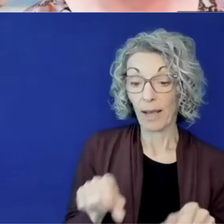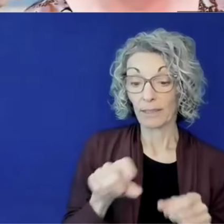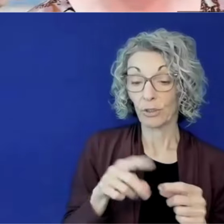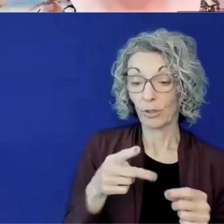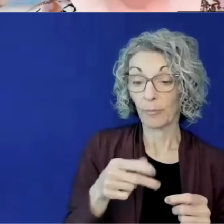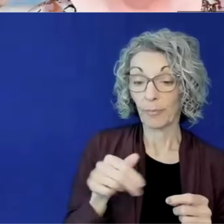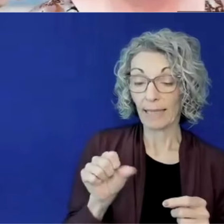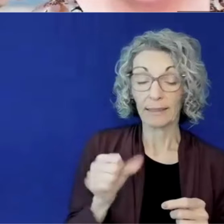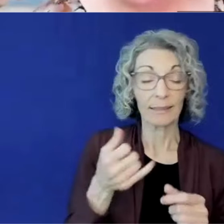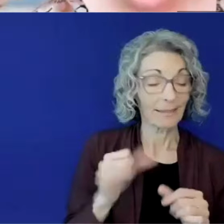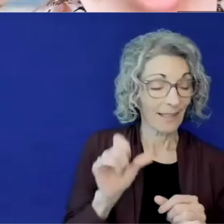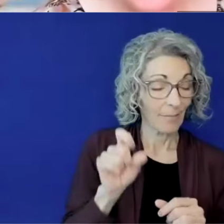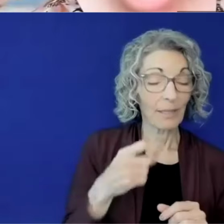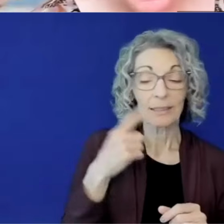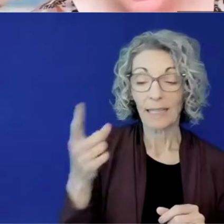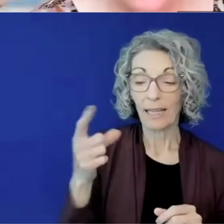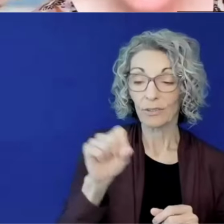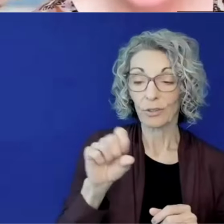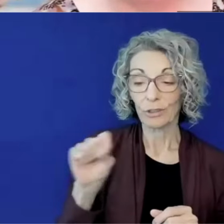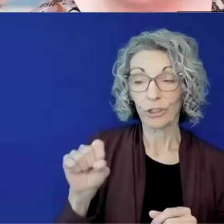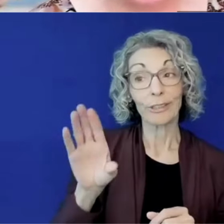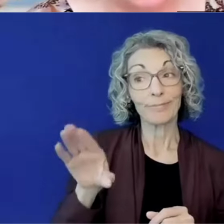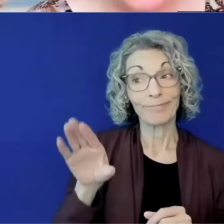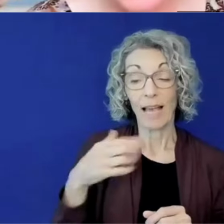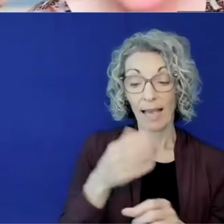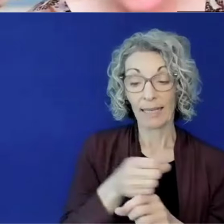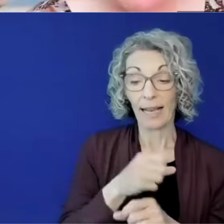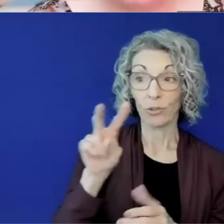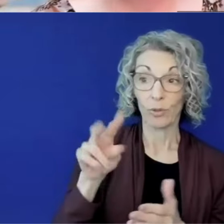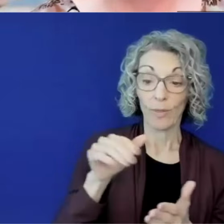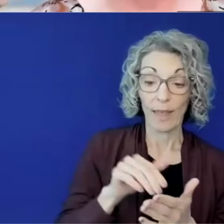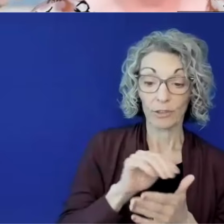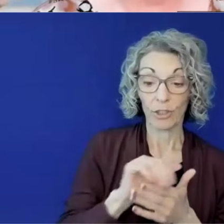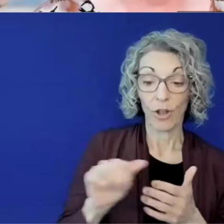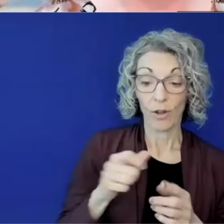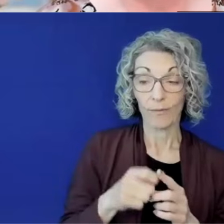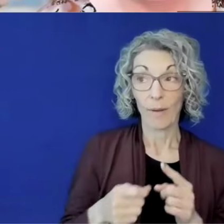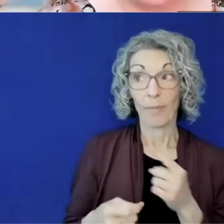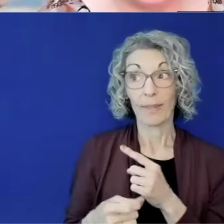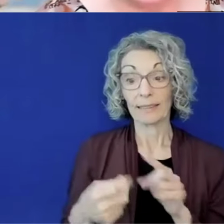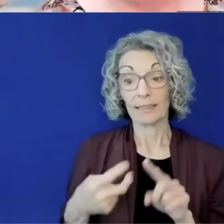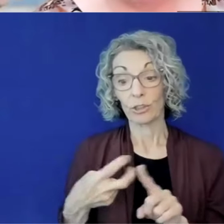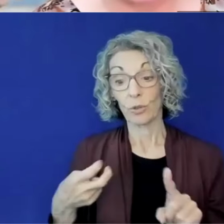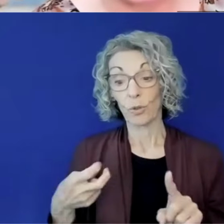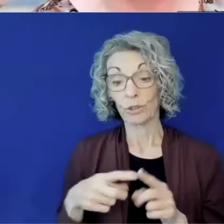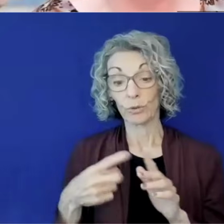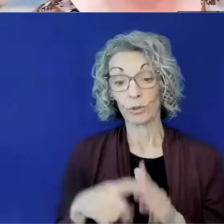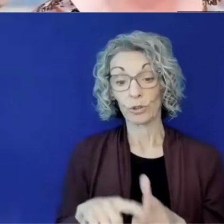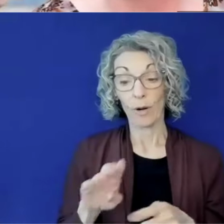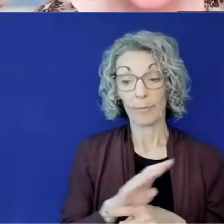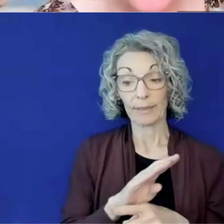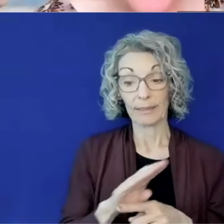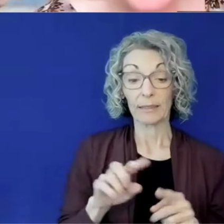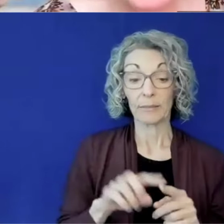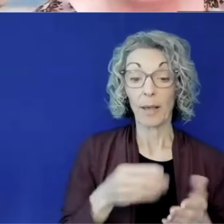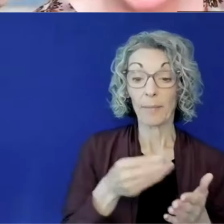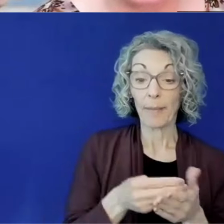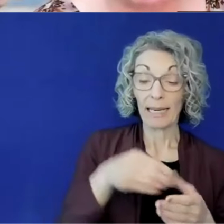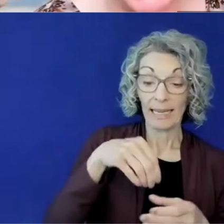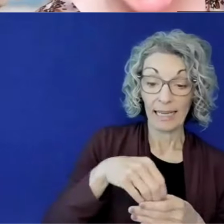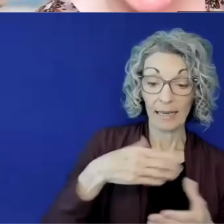Social Security, I got $2,000 from this source to help start my business, but the money went into my pass. Here's